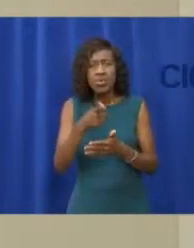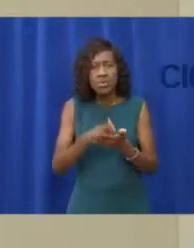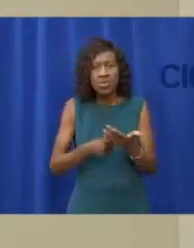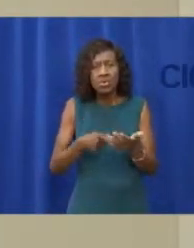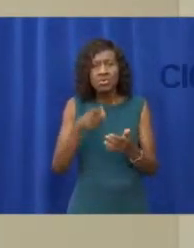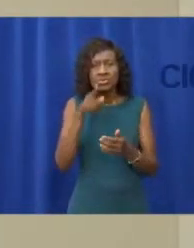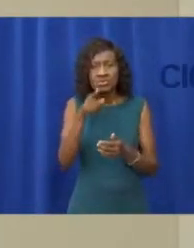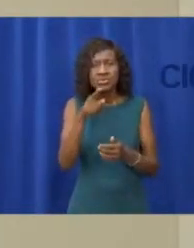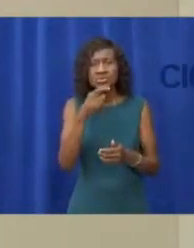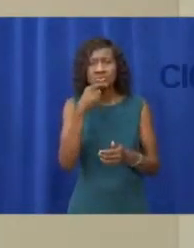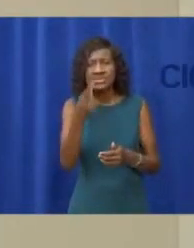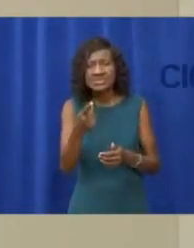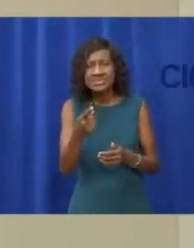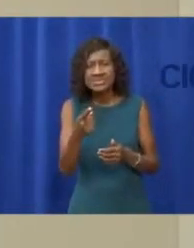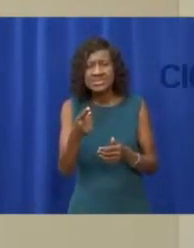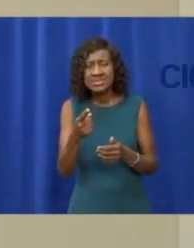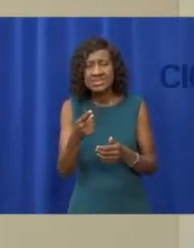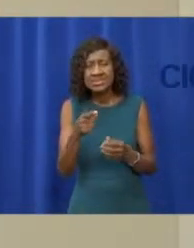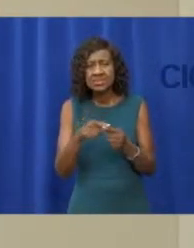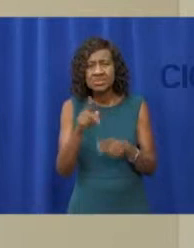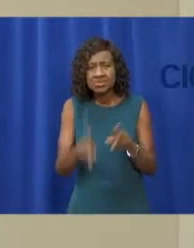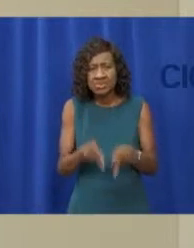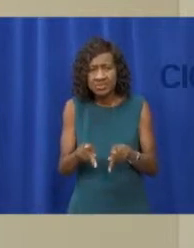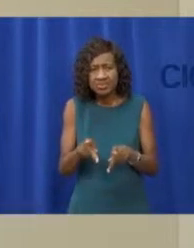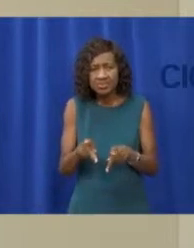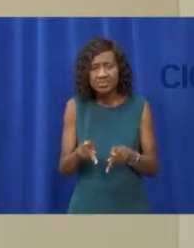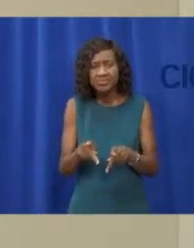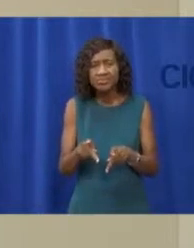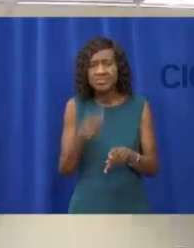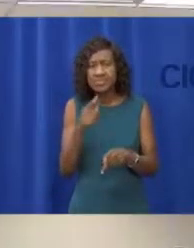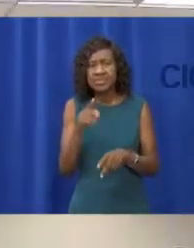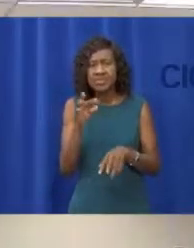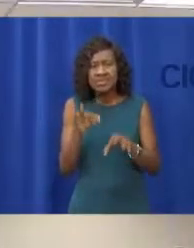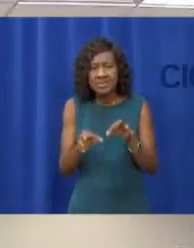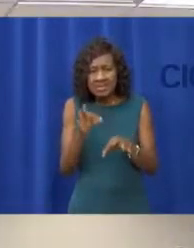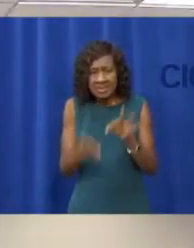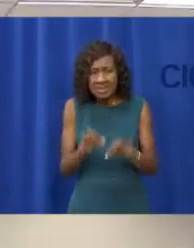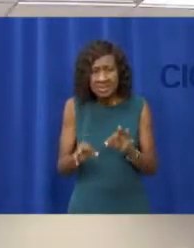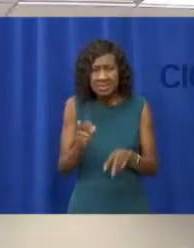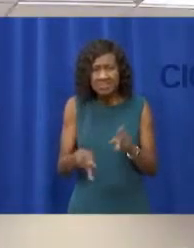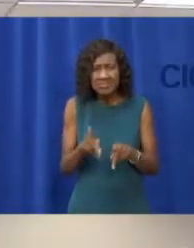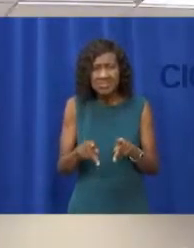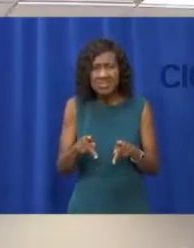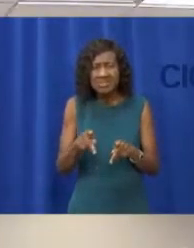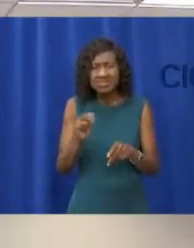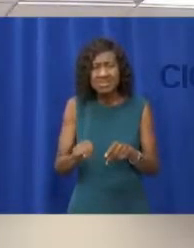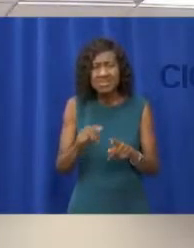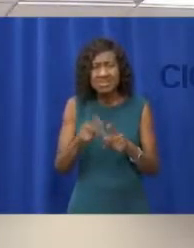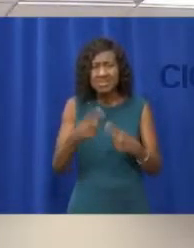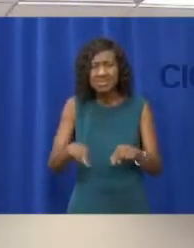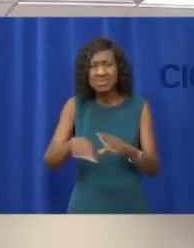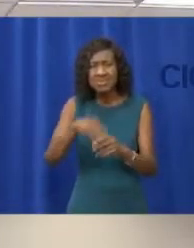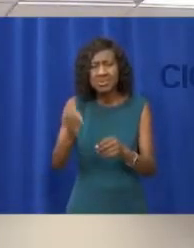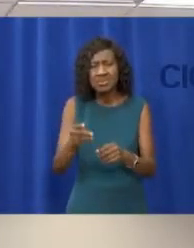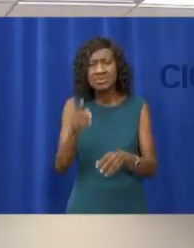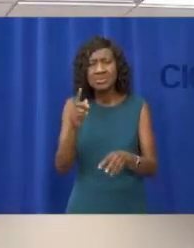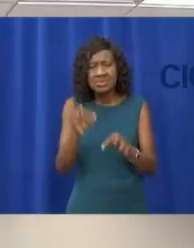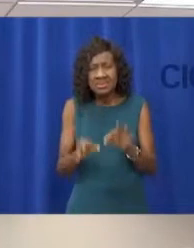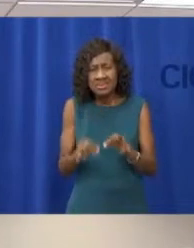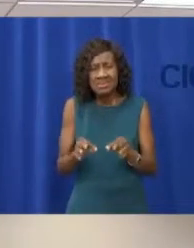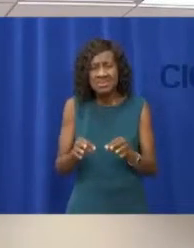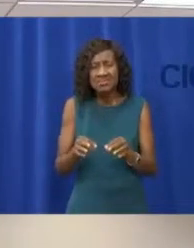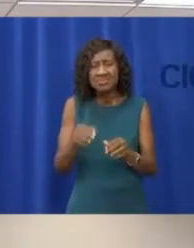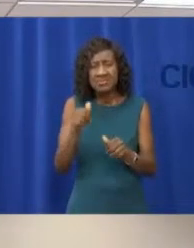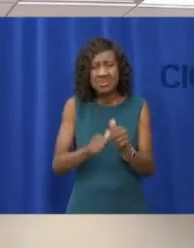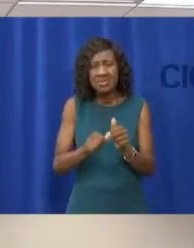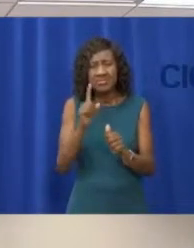who need to go out now? I think if people need to go out, if everybody does wear masks, and there is a supply issue,